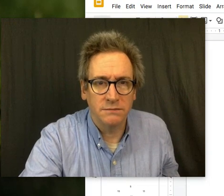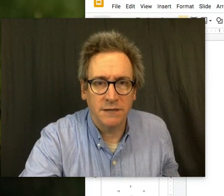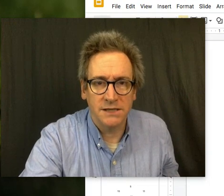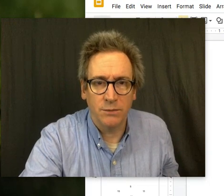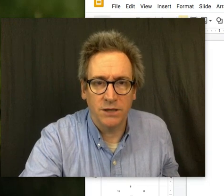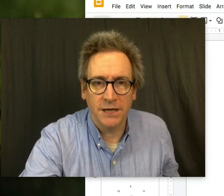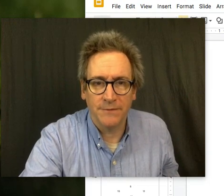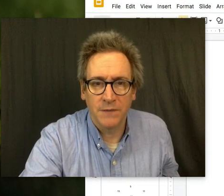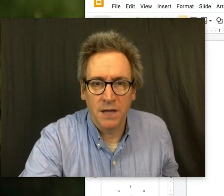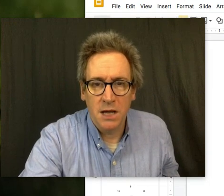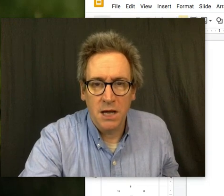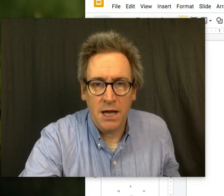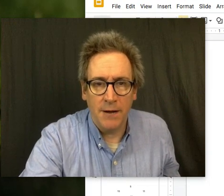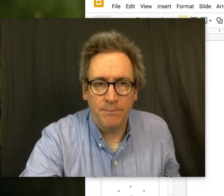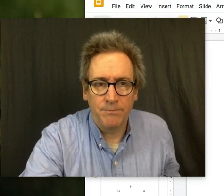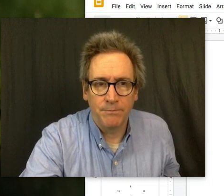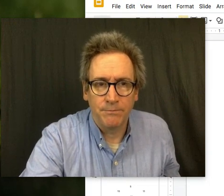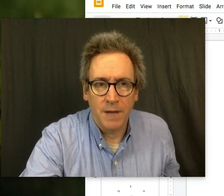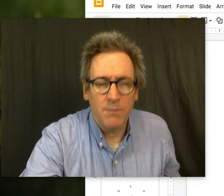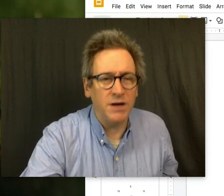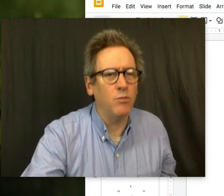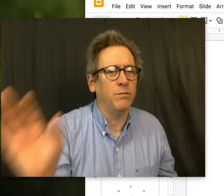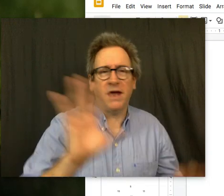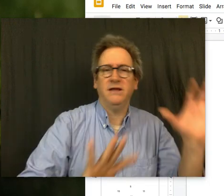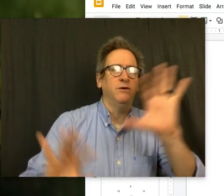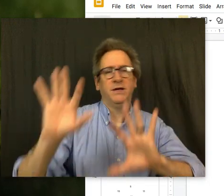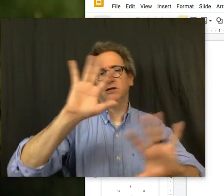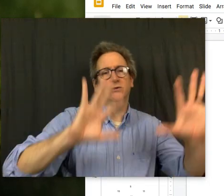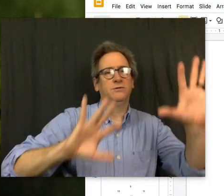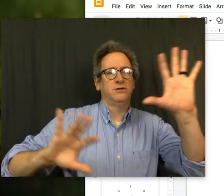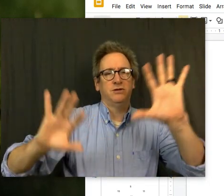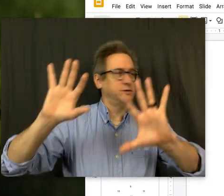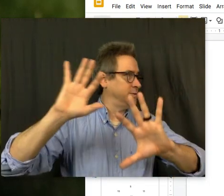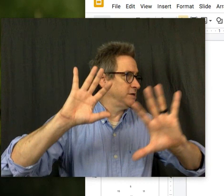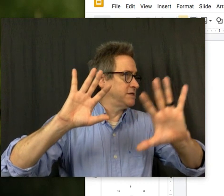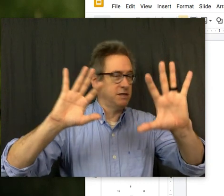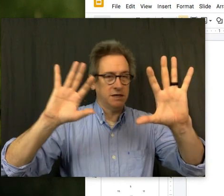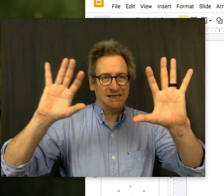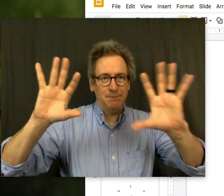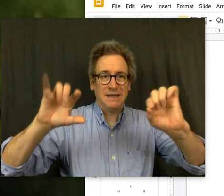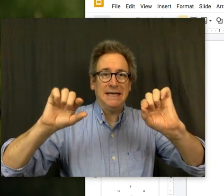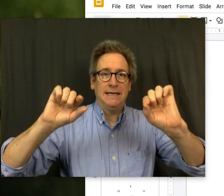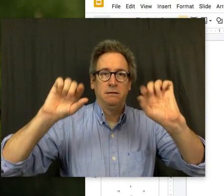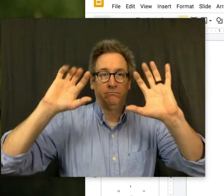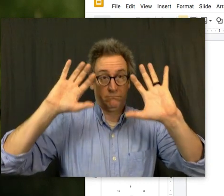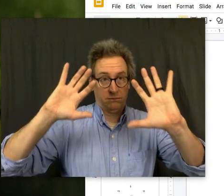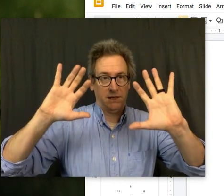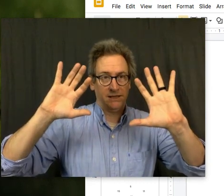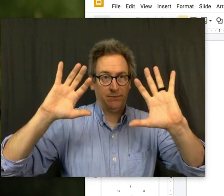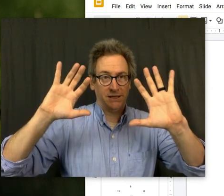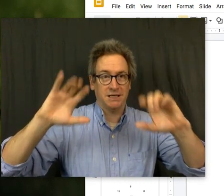anti-clockwise, as the Brits say. But anything we can do to simply